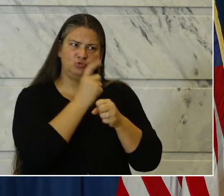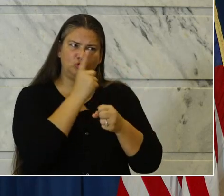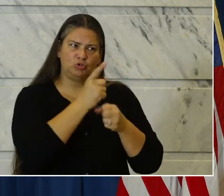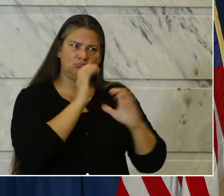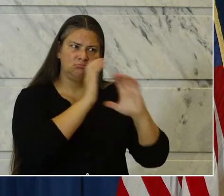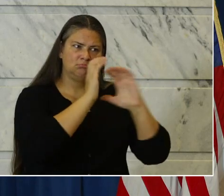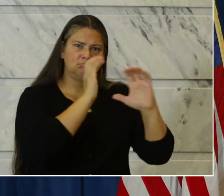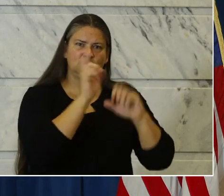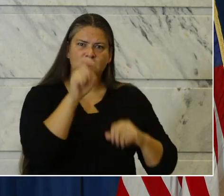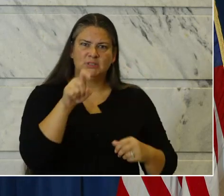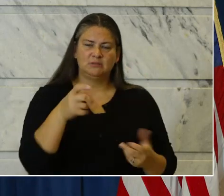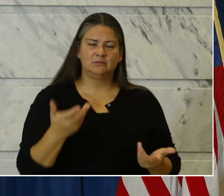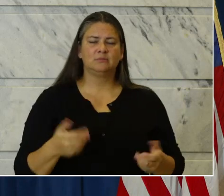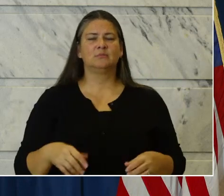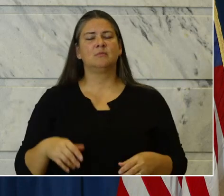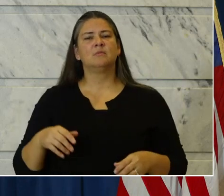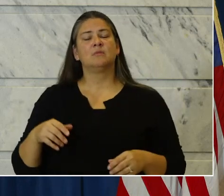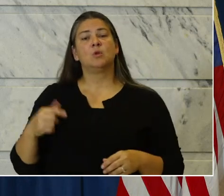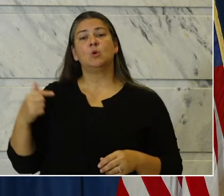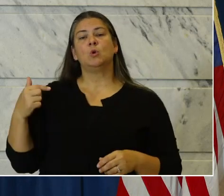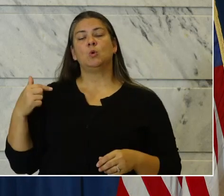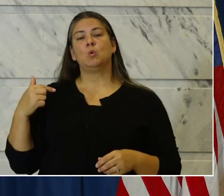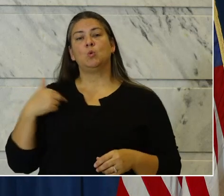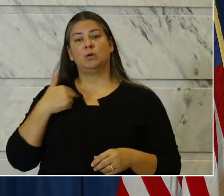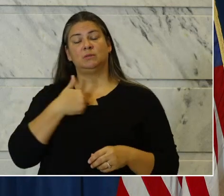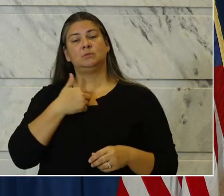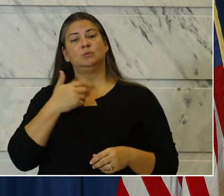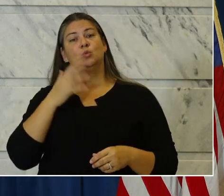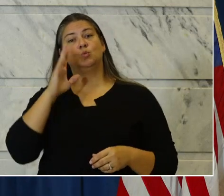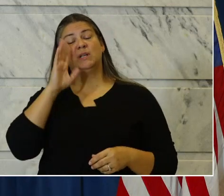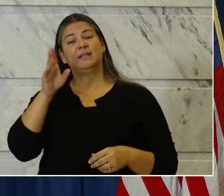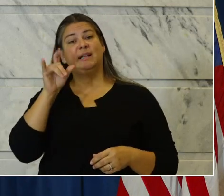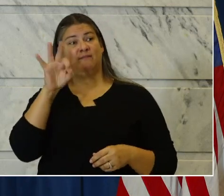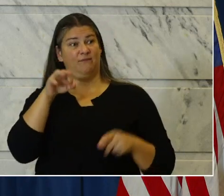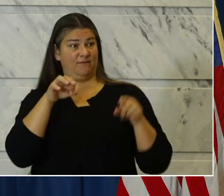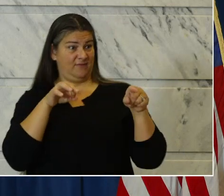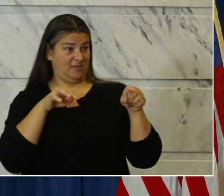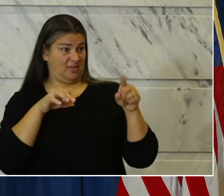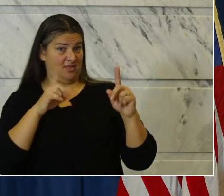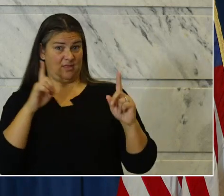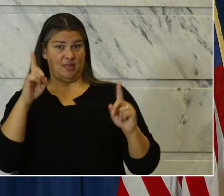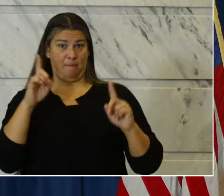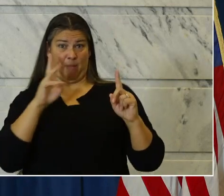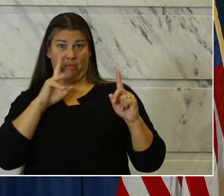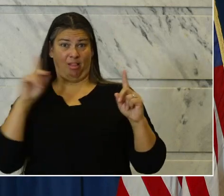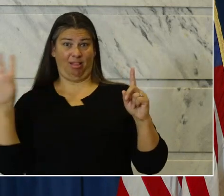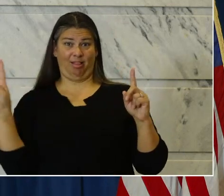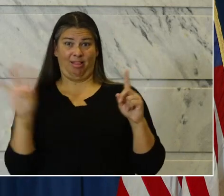We are going to be installing, where we think that they are necessary, plexiglass, especially with how you